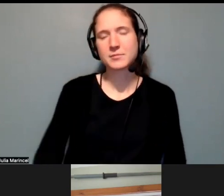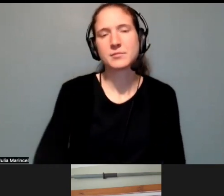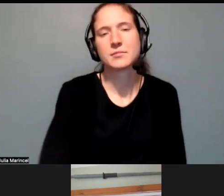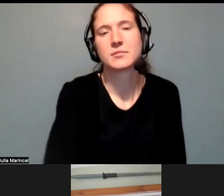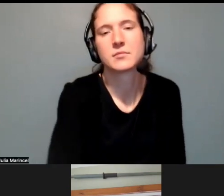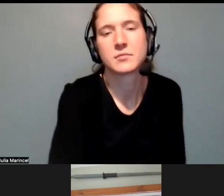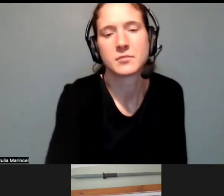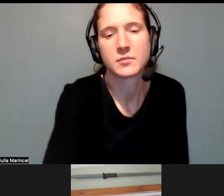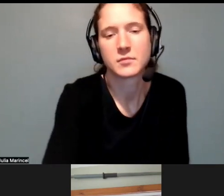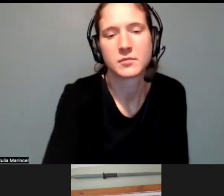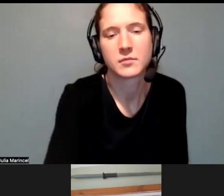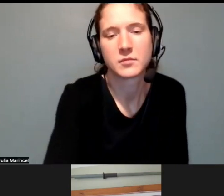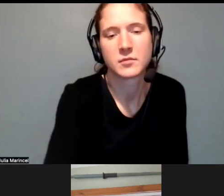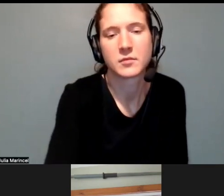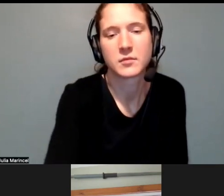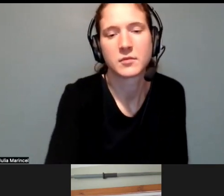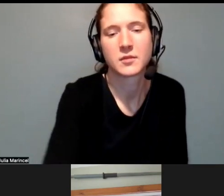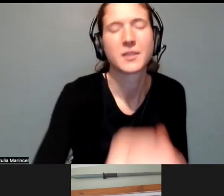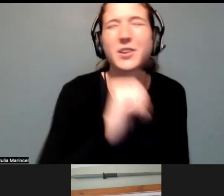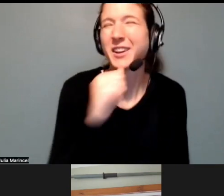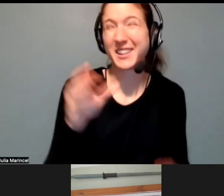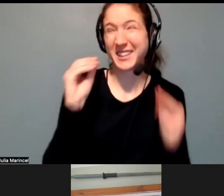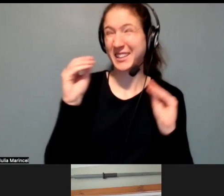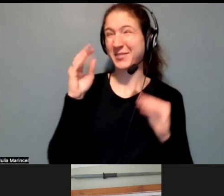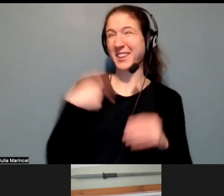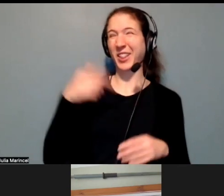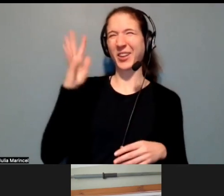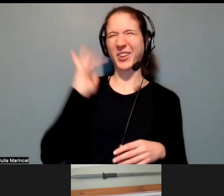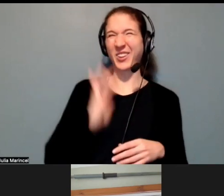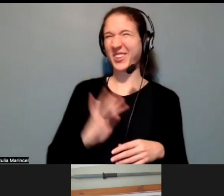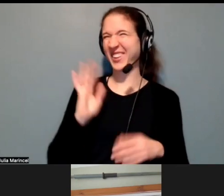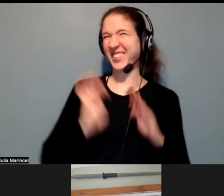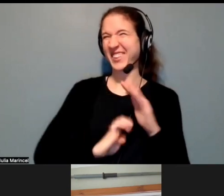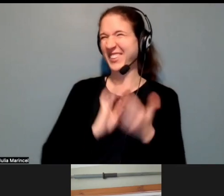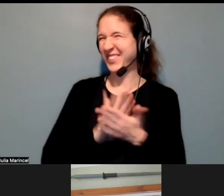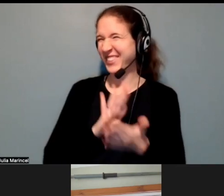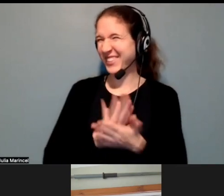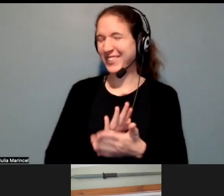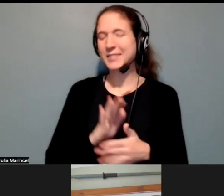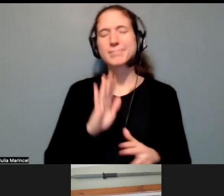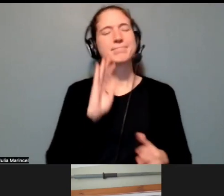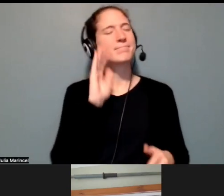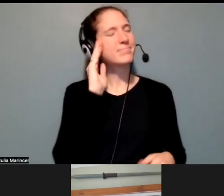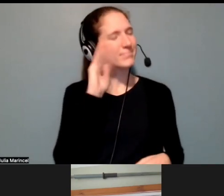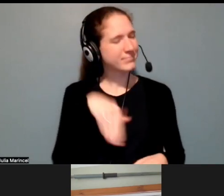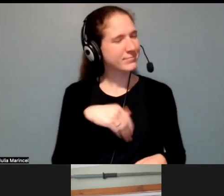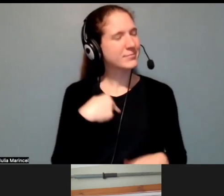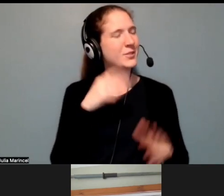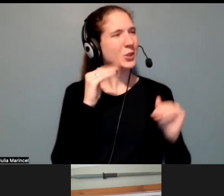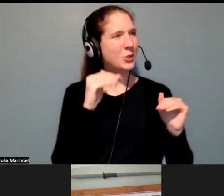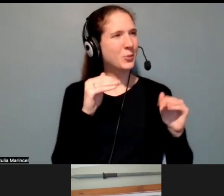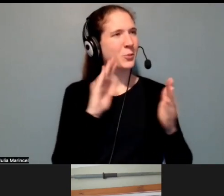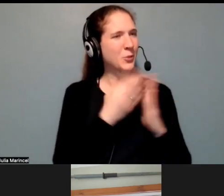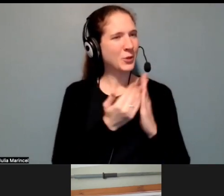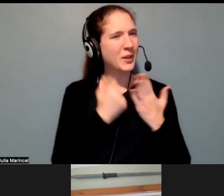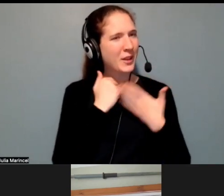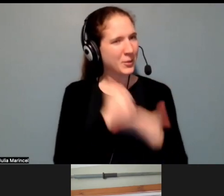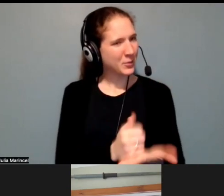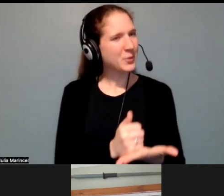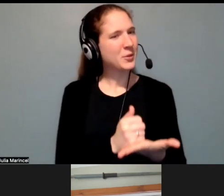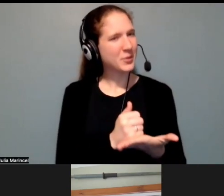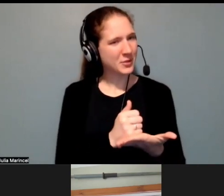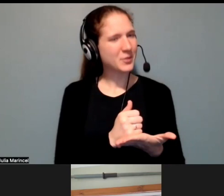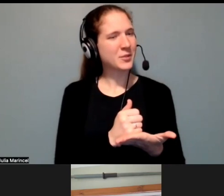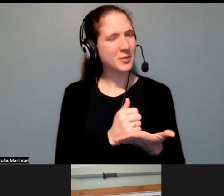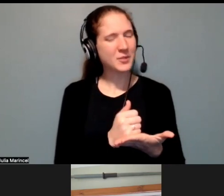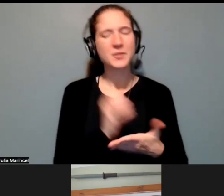it's not one of those things that they taught me in grammar school. Let's put it. No, I know. Yeah. Well, that's what I'm hoping. These books will shine a light on that. Yeah. Yeah. I mean,